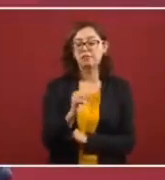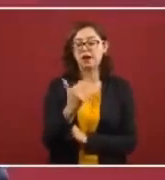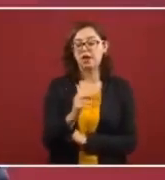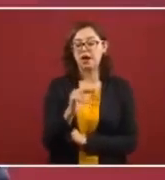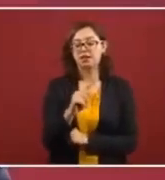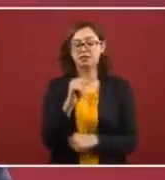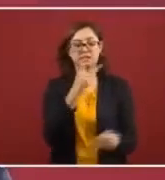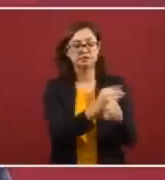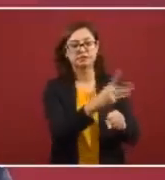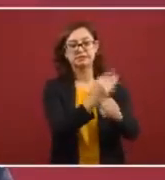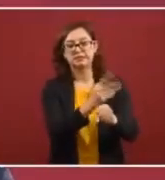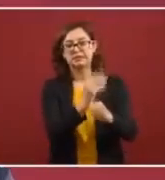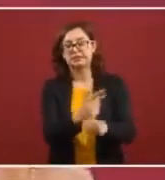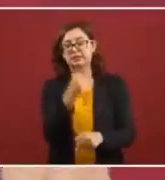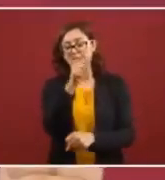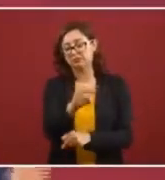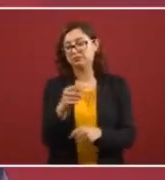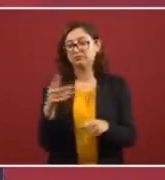fixed one floor,